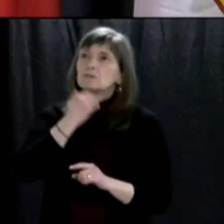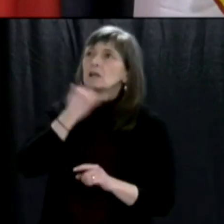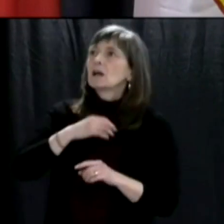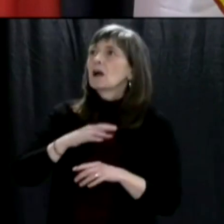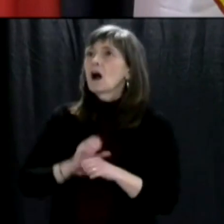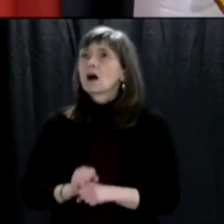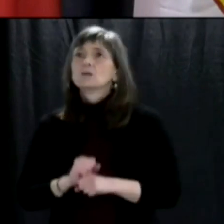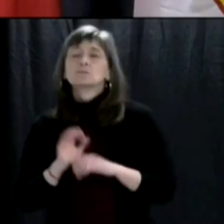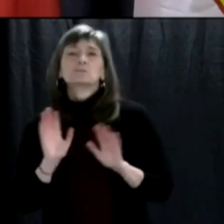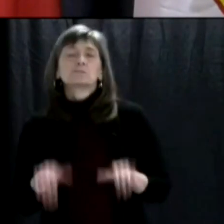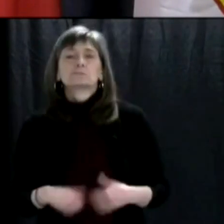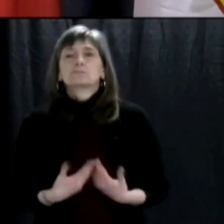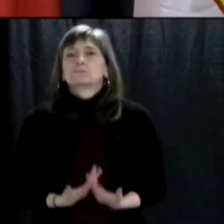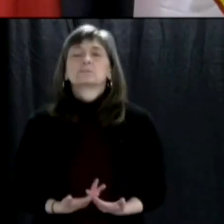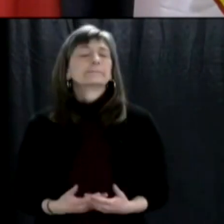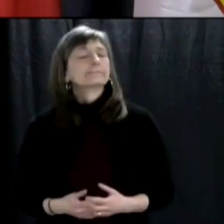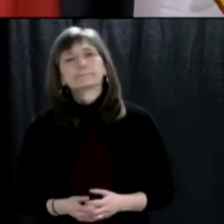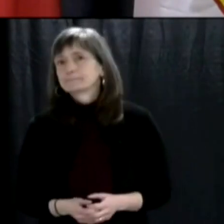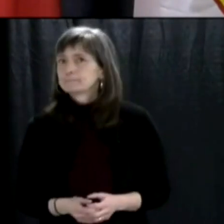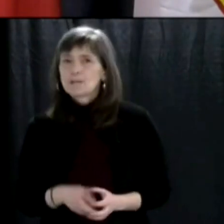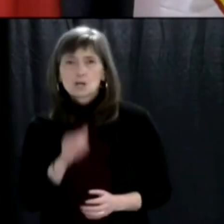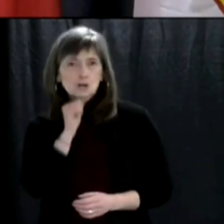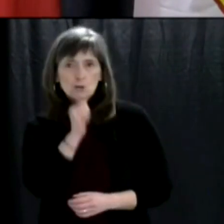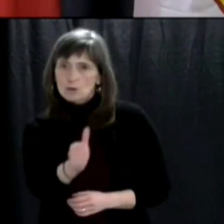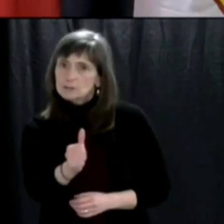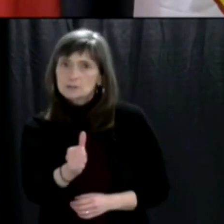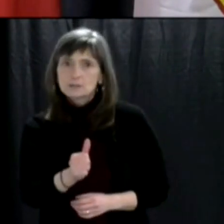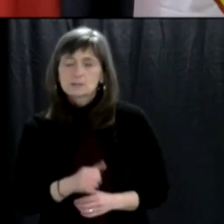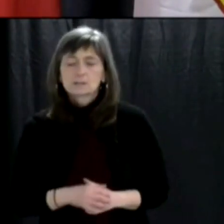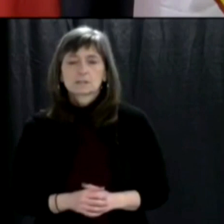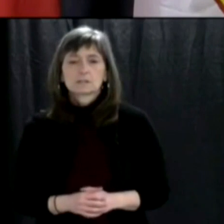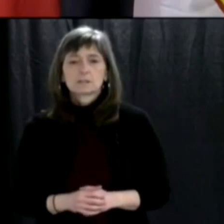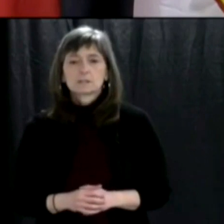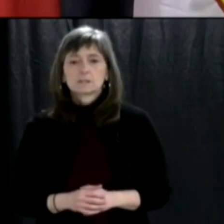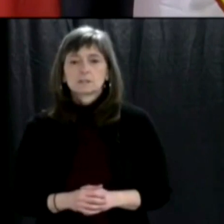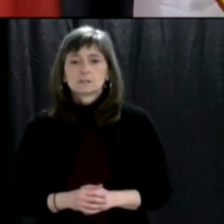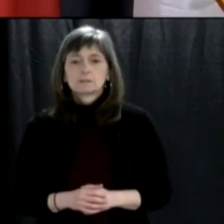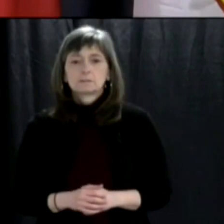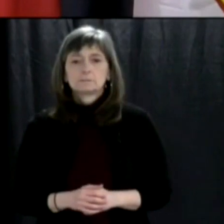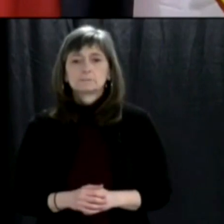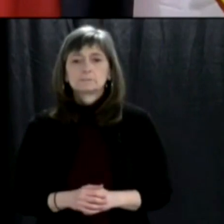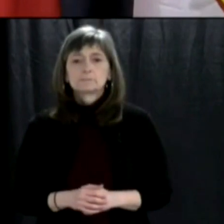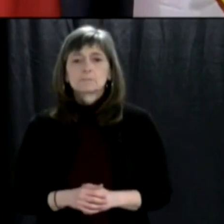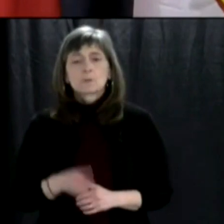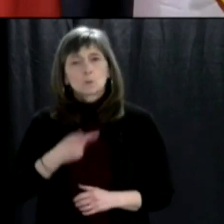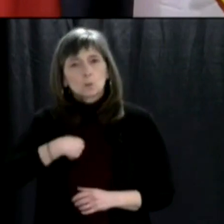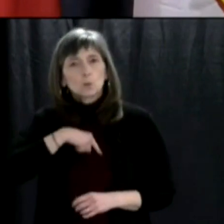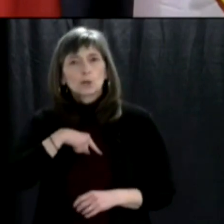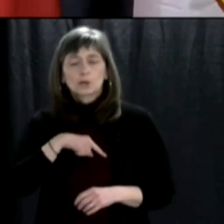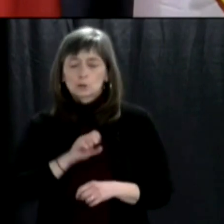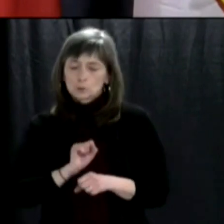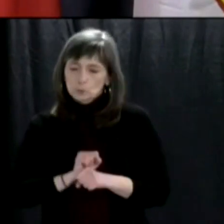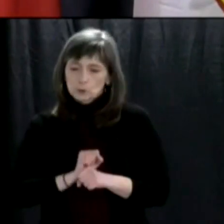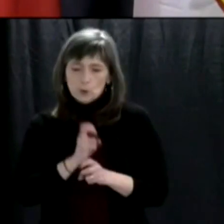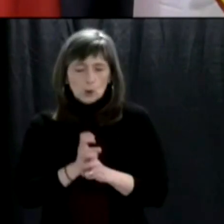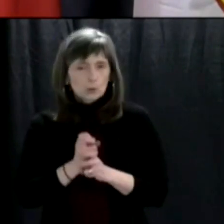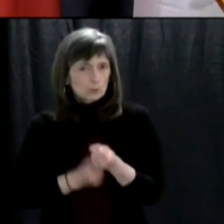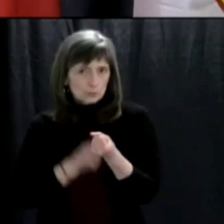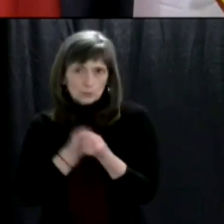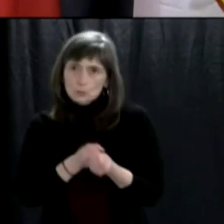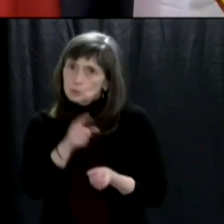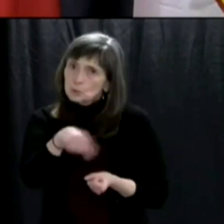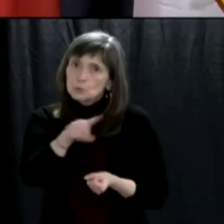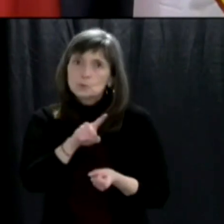be for granted. They are not. Rest assured that we will do everything that we can to support you,